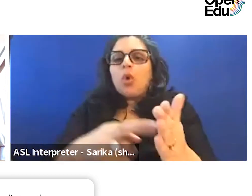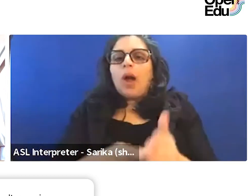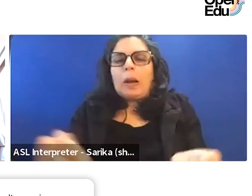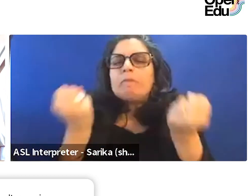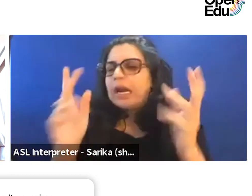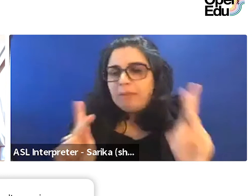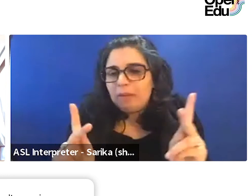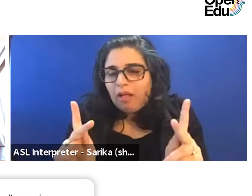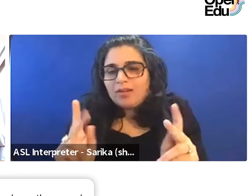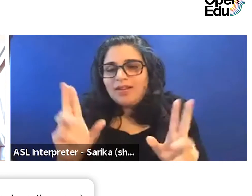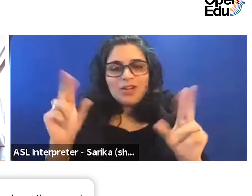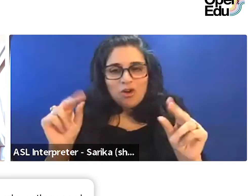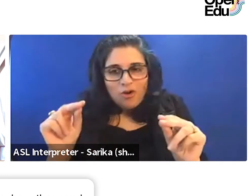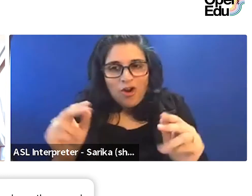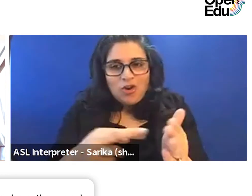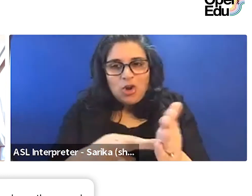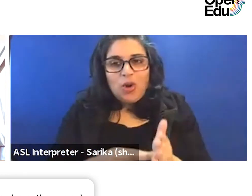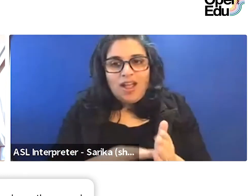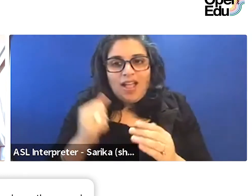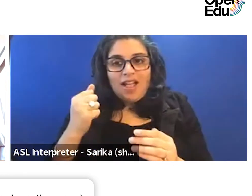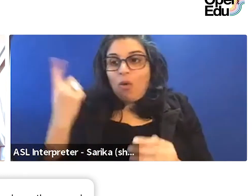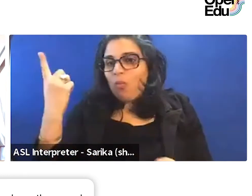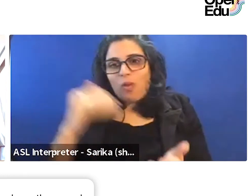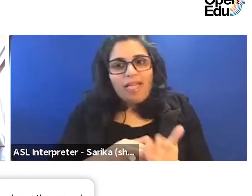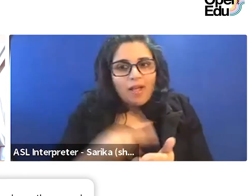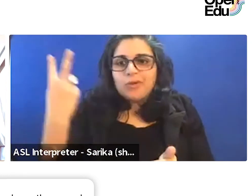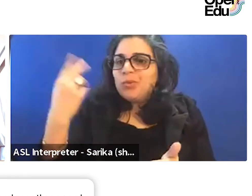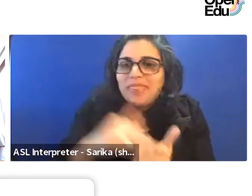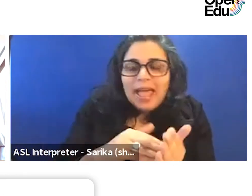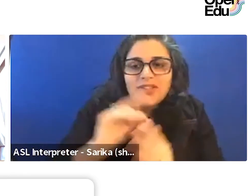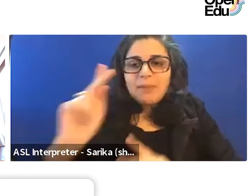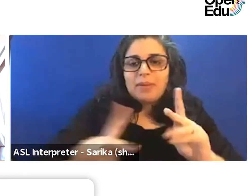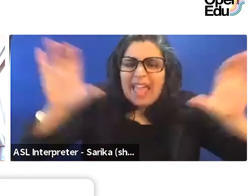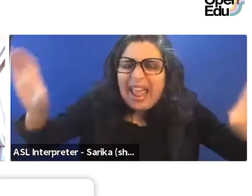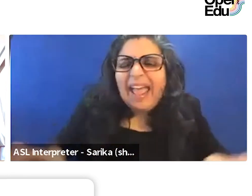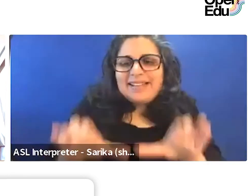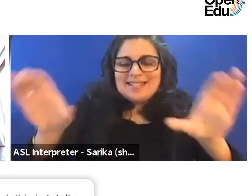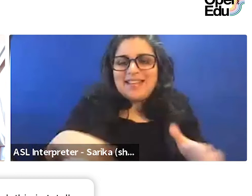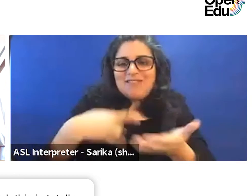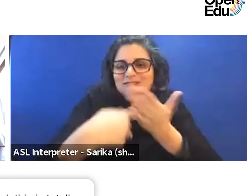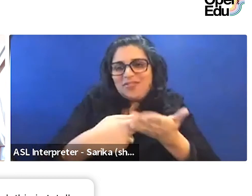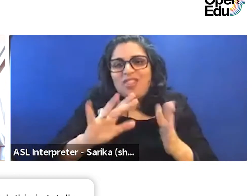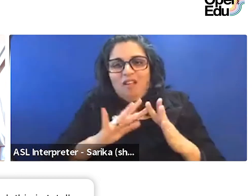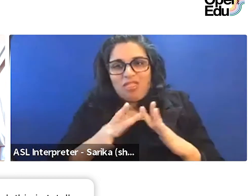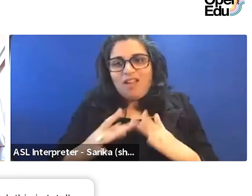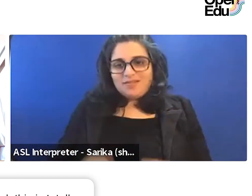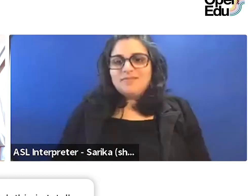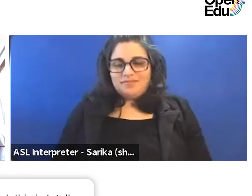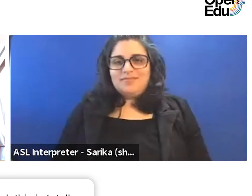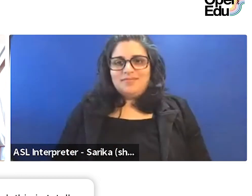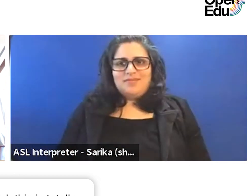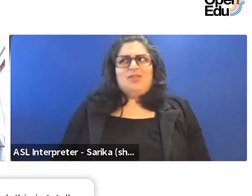require millions of consumers. It requires maybe 1,000 or 2,000 people active in the conversation online. And so I think this is